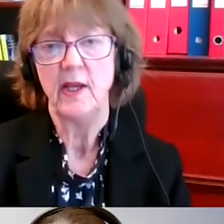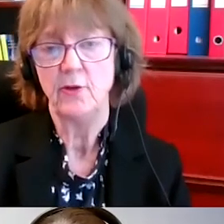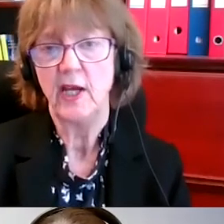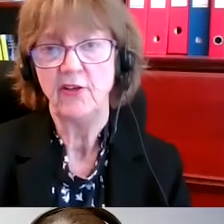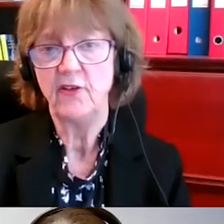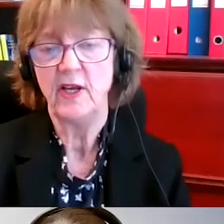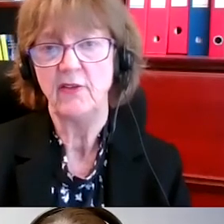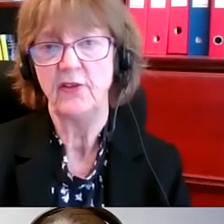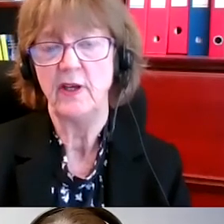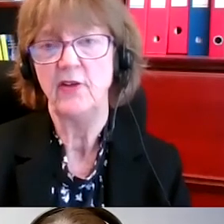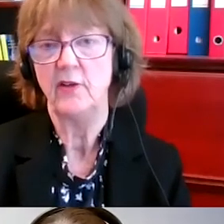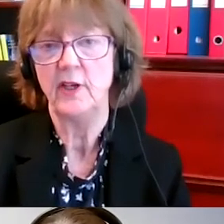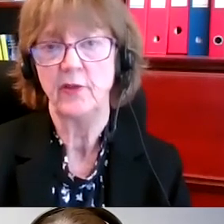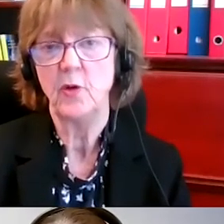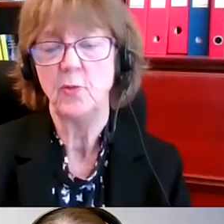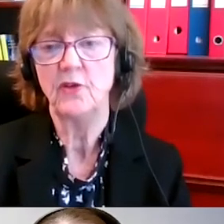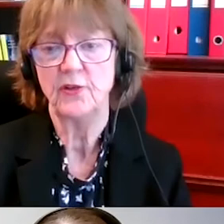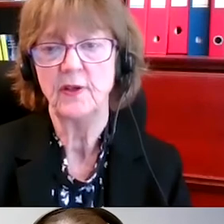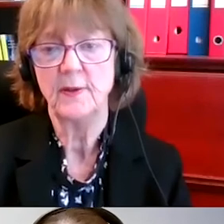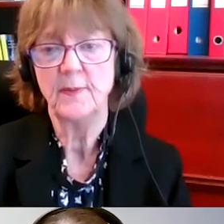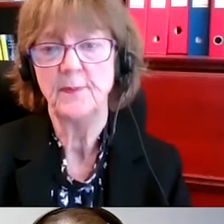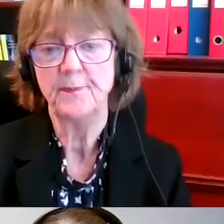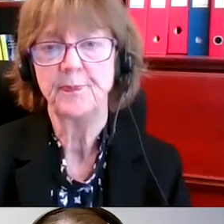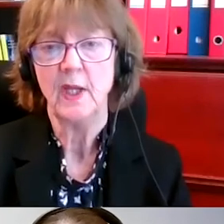the education is done at the moment.